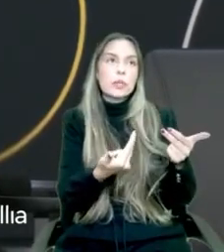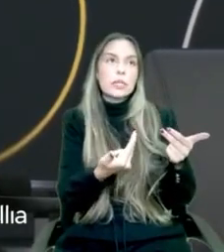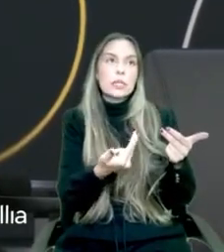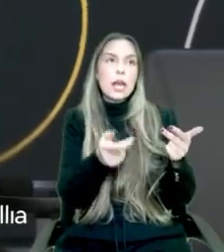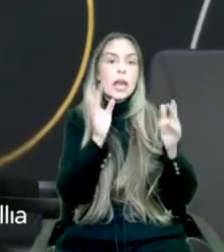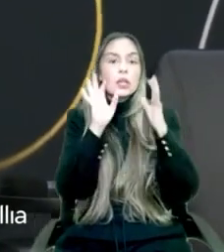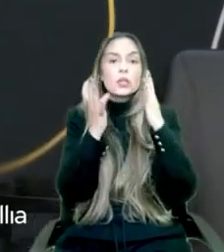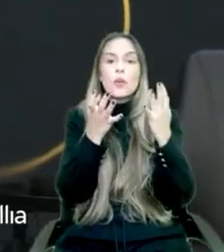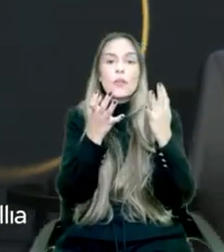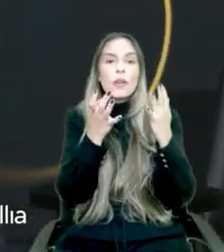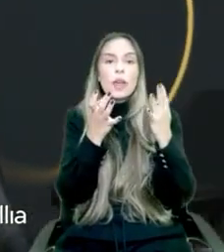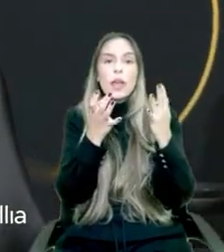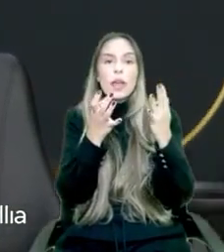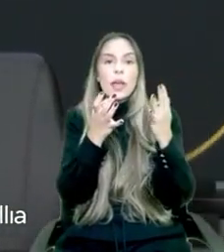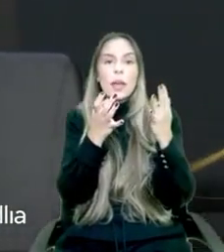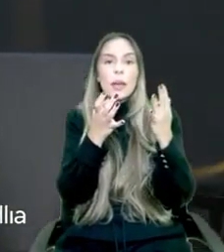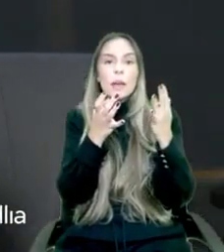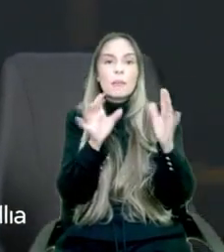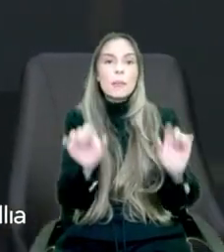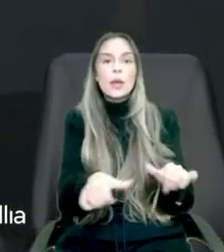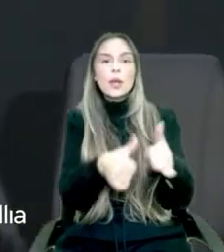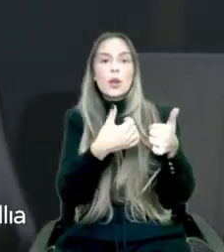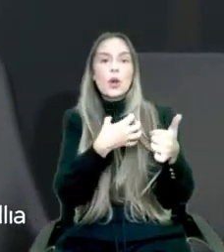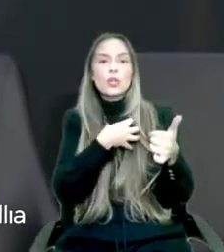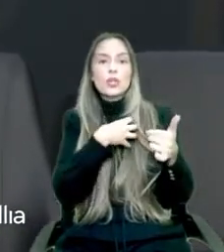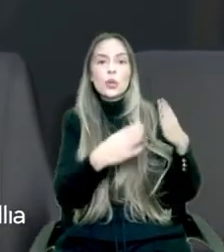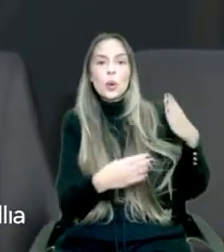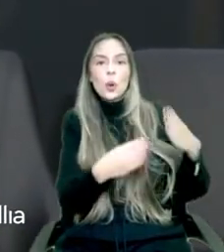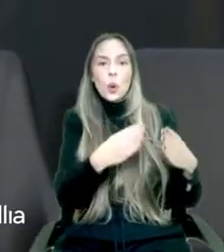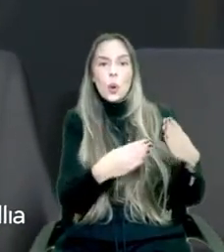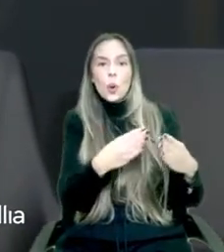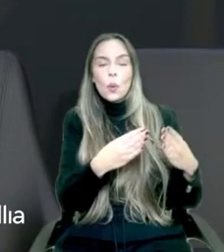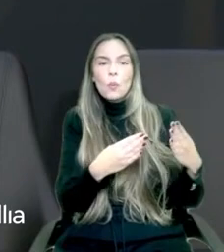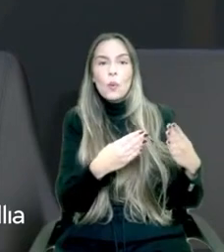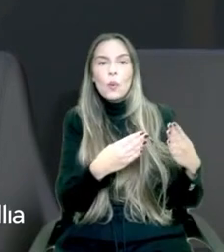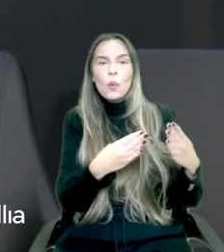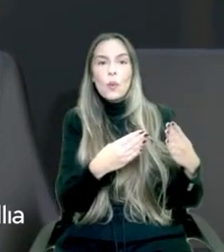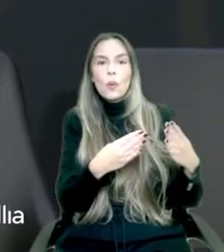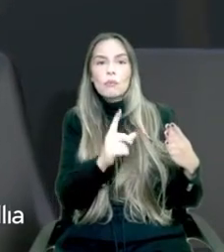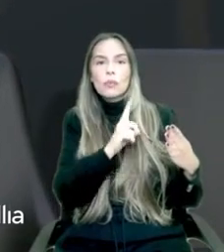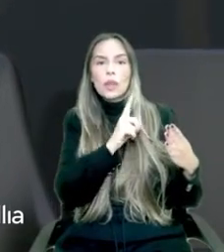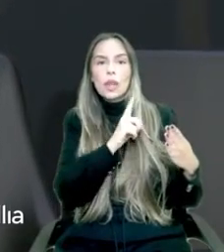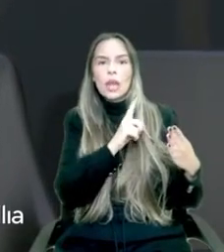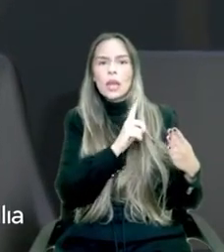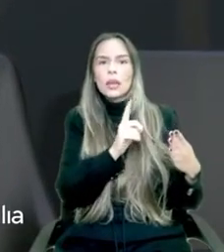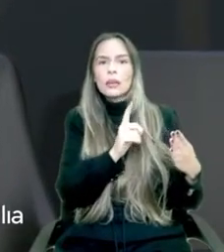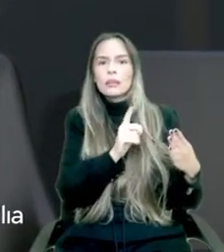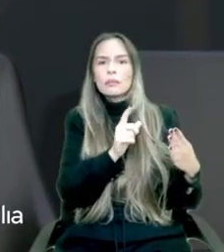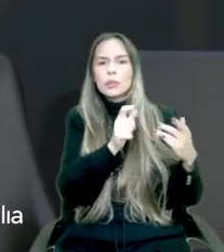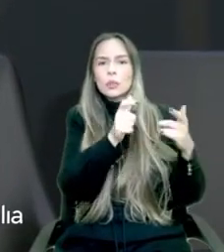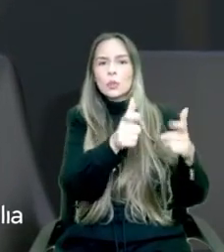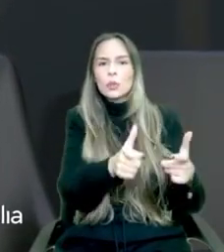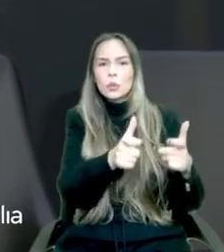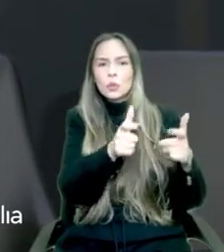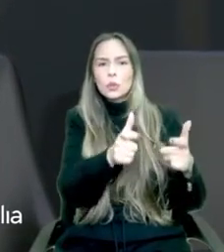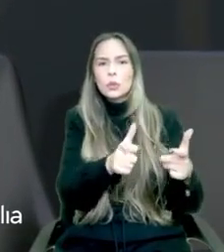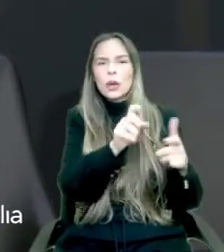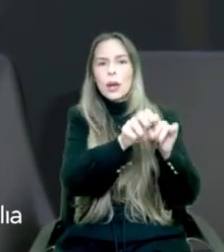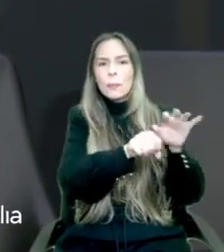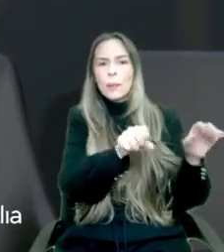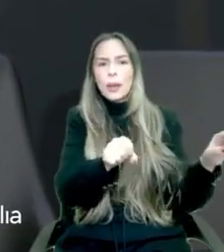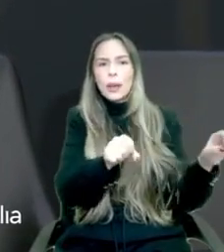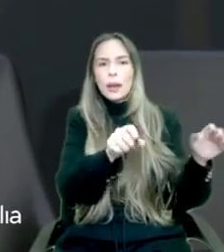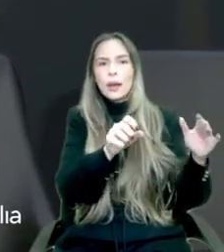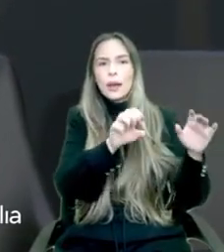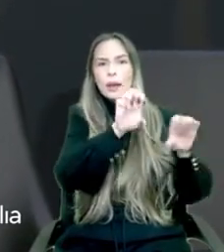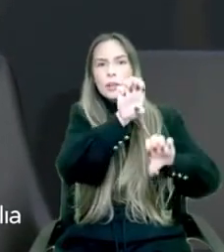a robot to follow in the fulfillment center to pick things out of the storage bins.